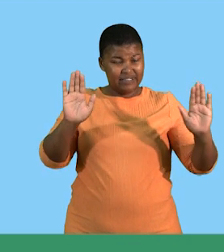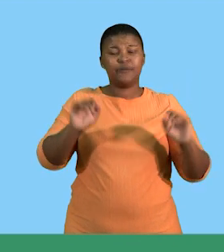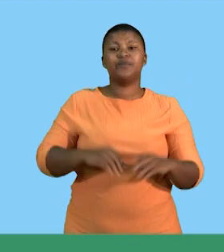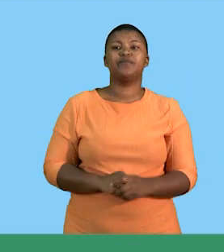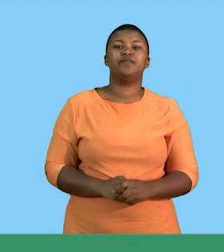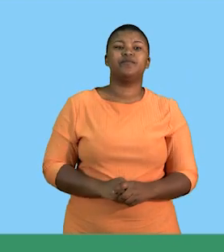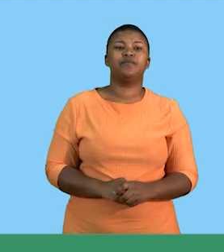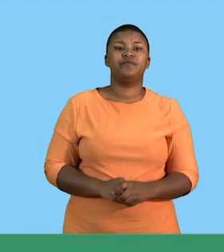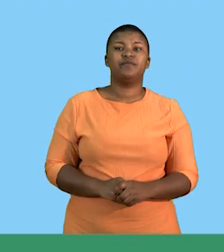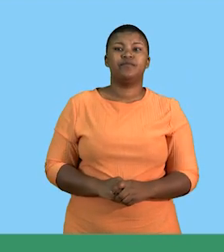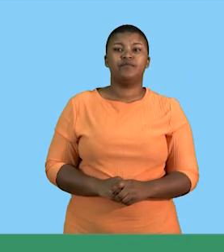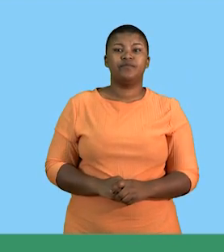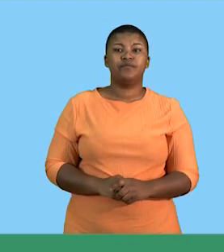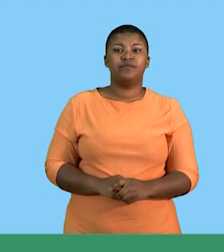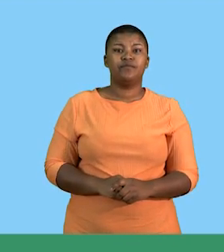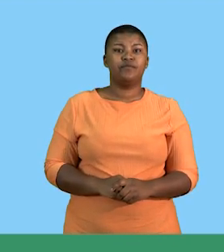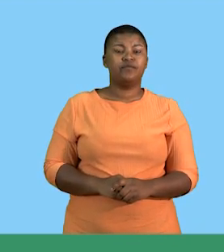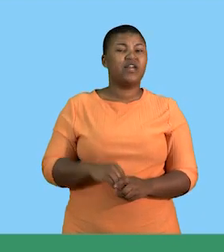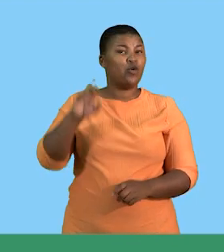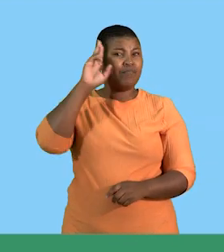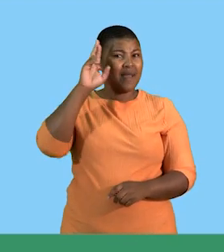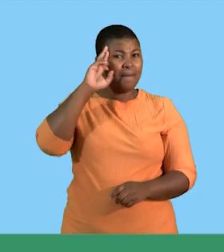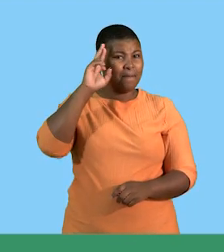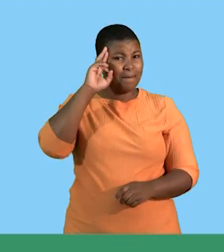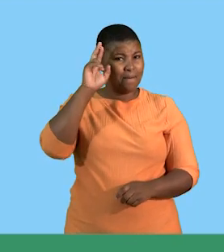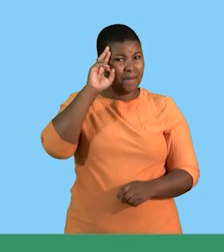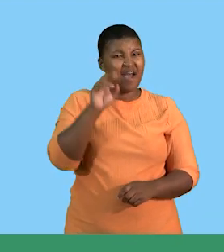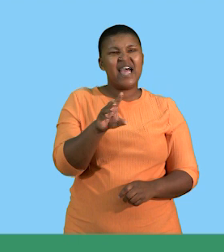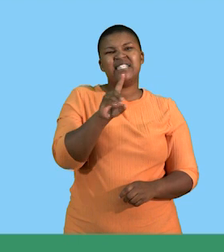remember, differences, sometimes they refer to